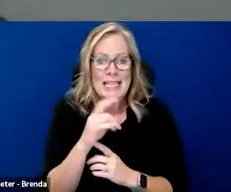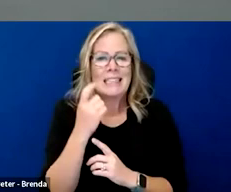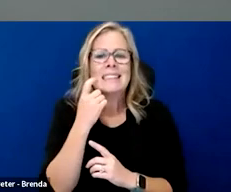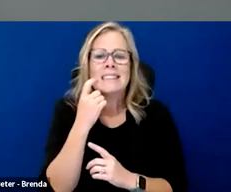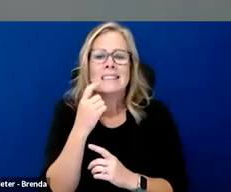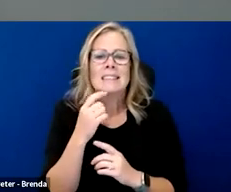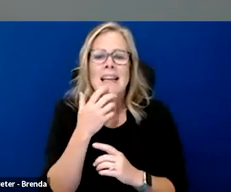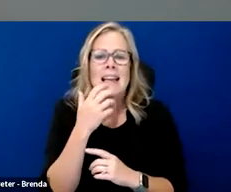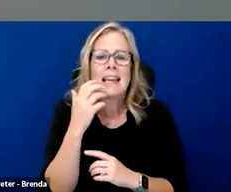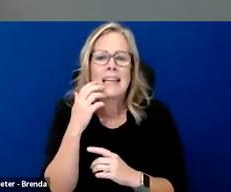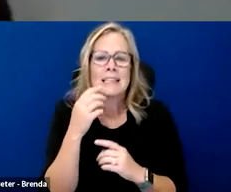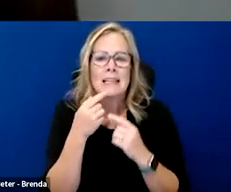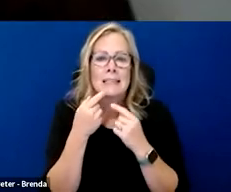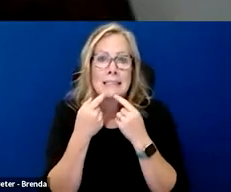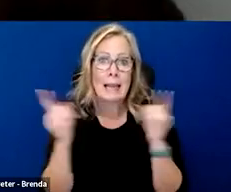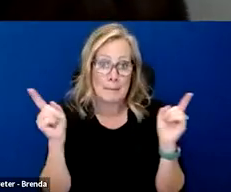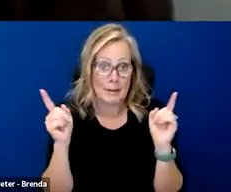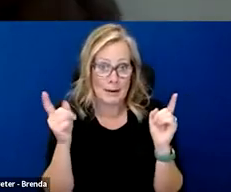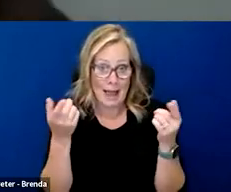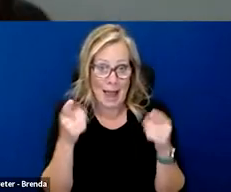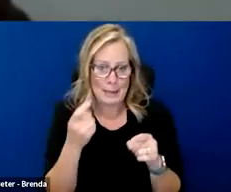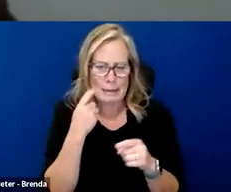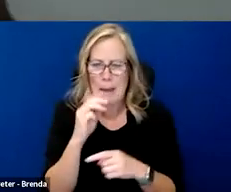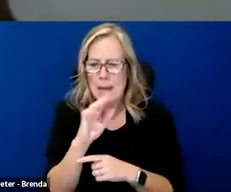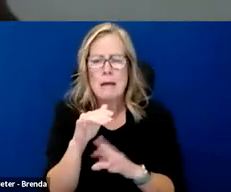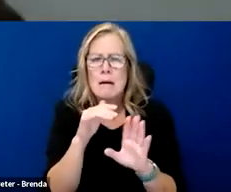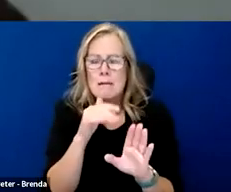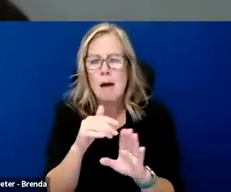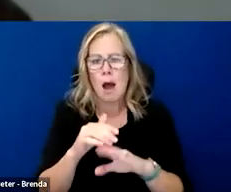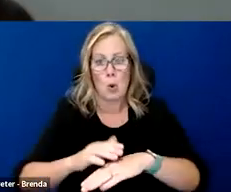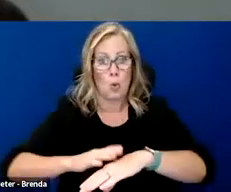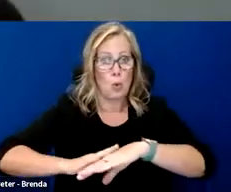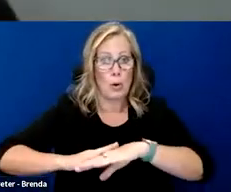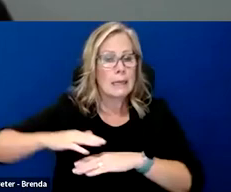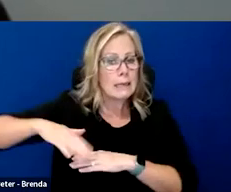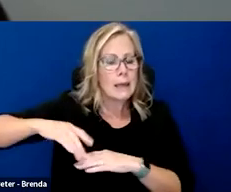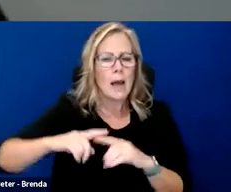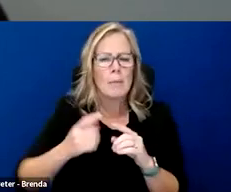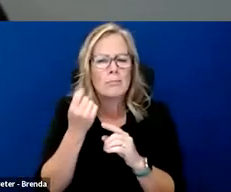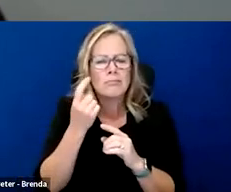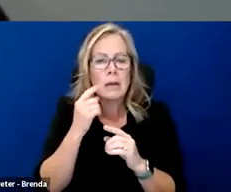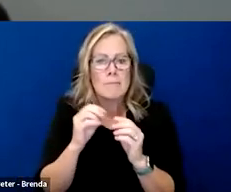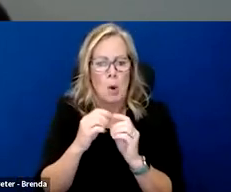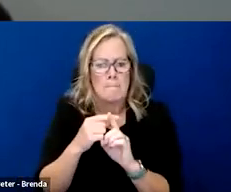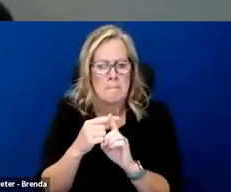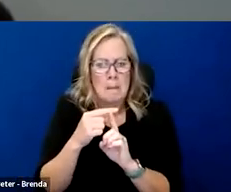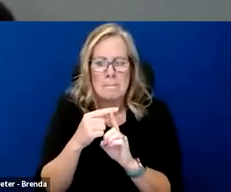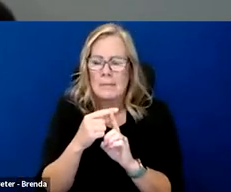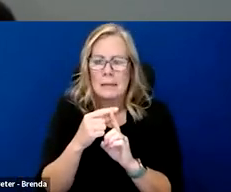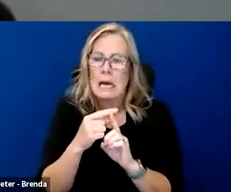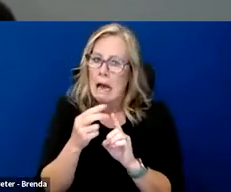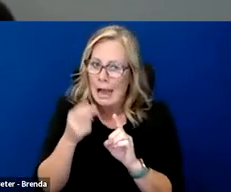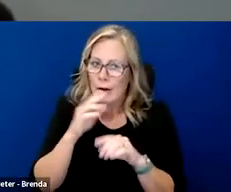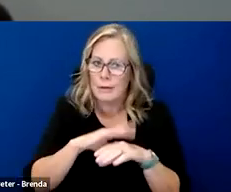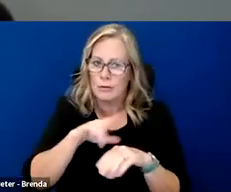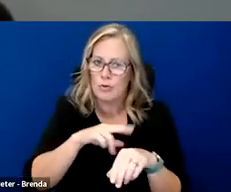a special heat statement, yeah, earlier in May. It wasn't quite heat warning temperatures, but definitely higher than normal and very early on